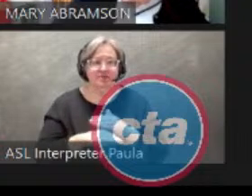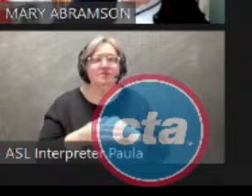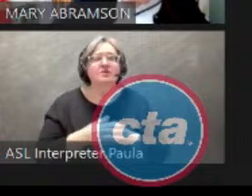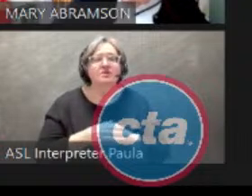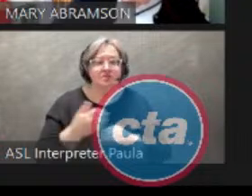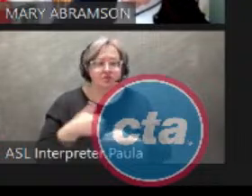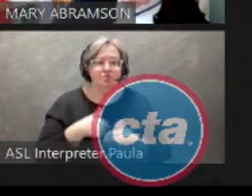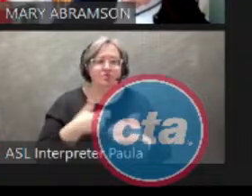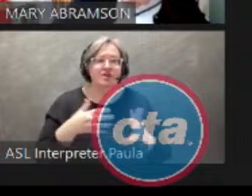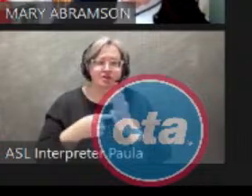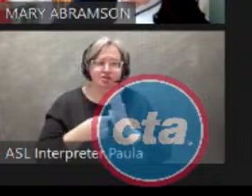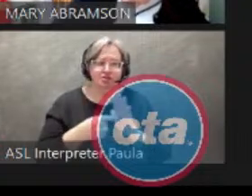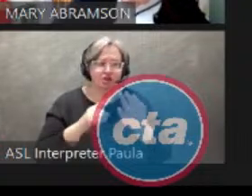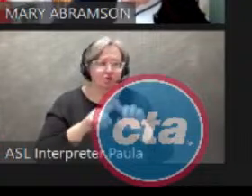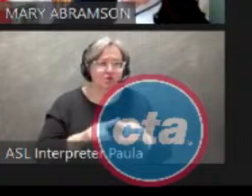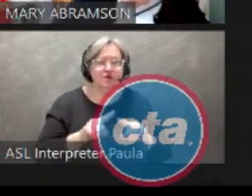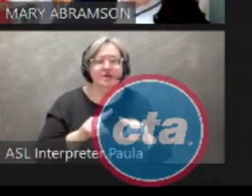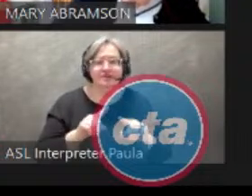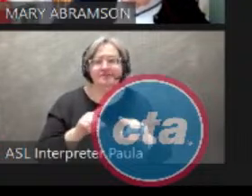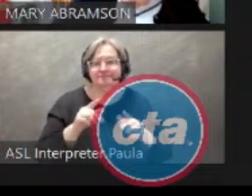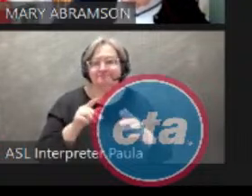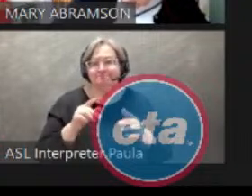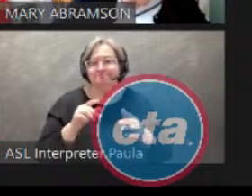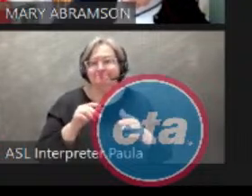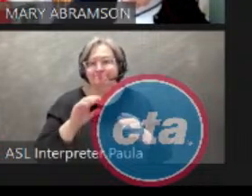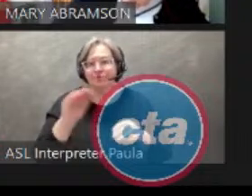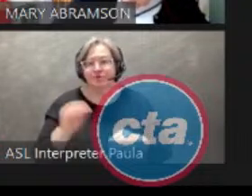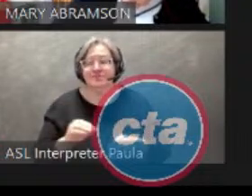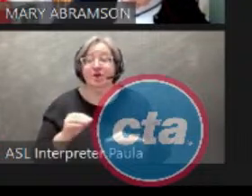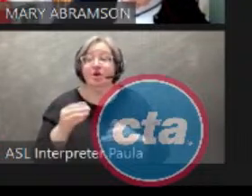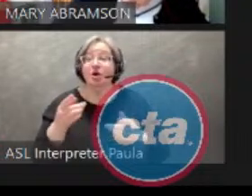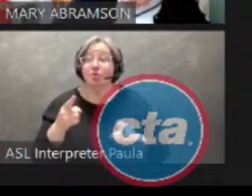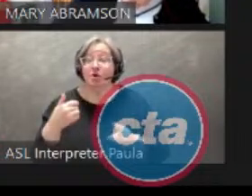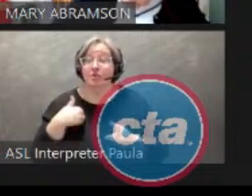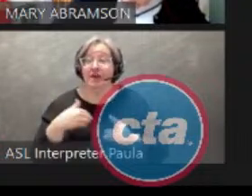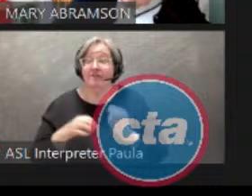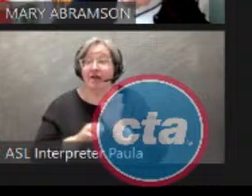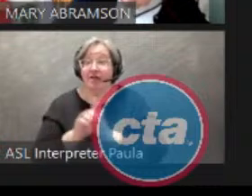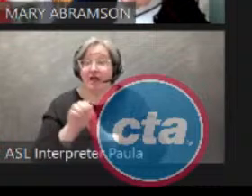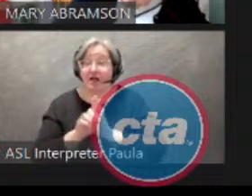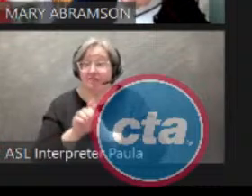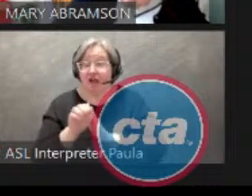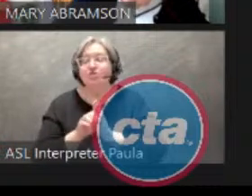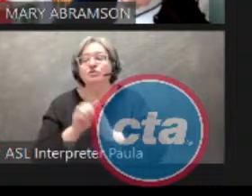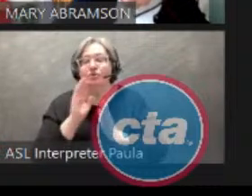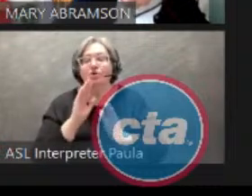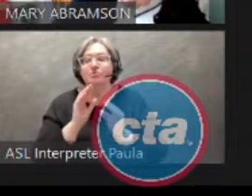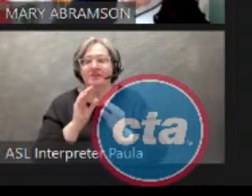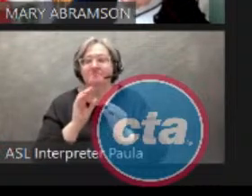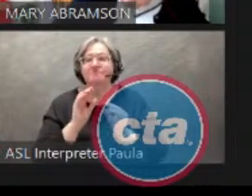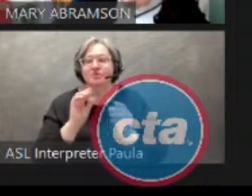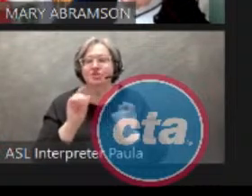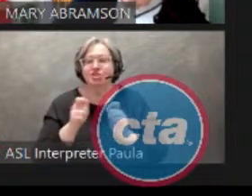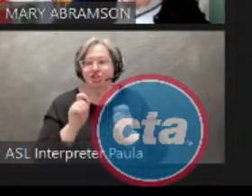shown on a regular basis. As stations come online with the elevators, we'll be updating this chart.